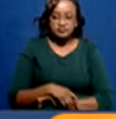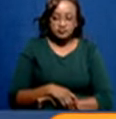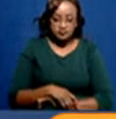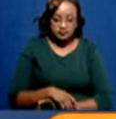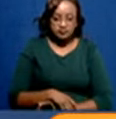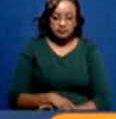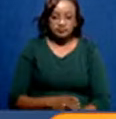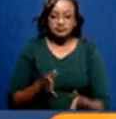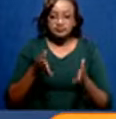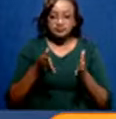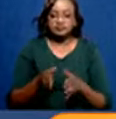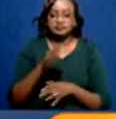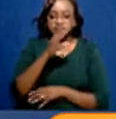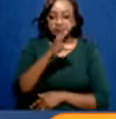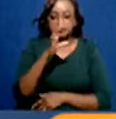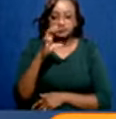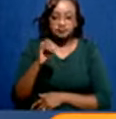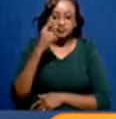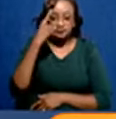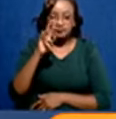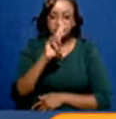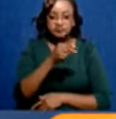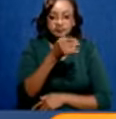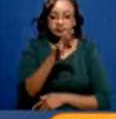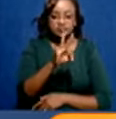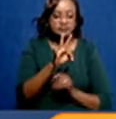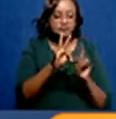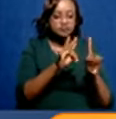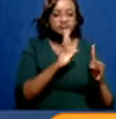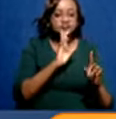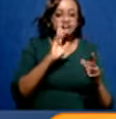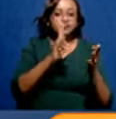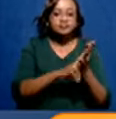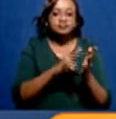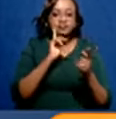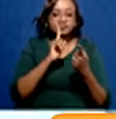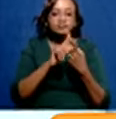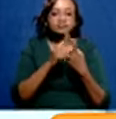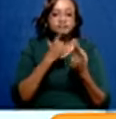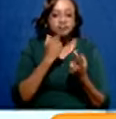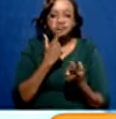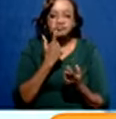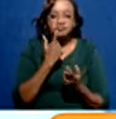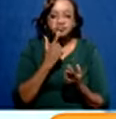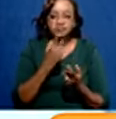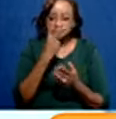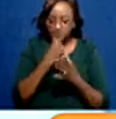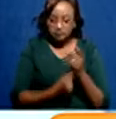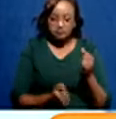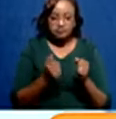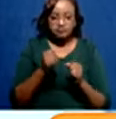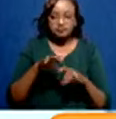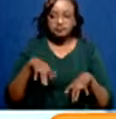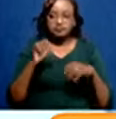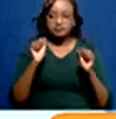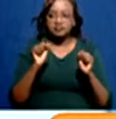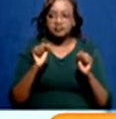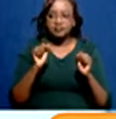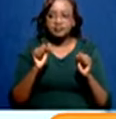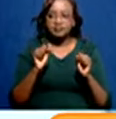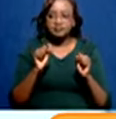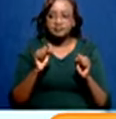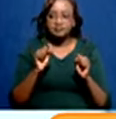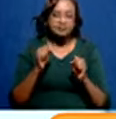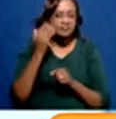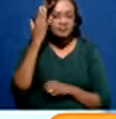NHIF CEO. Yes. Who is he reporting to? At the moment, he's reporting to both boards. On what